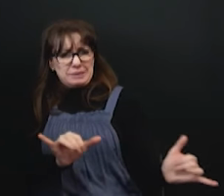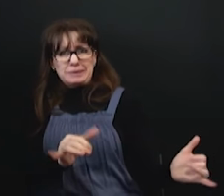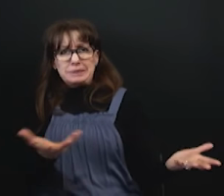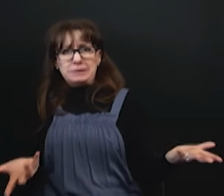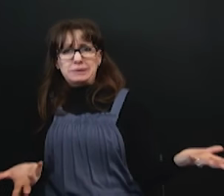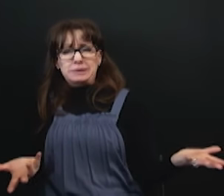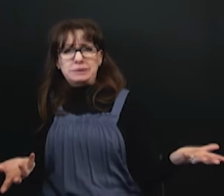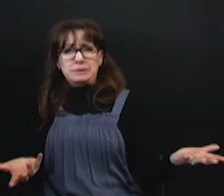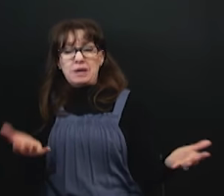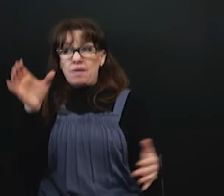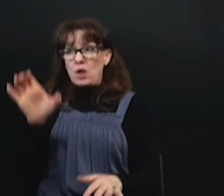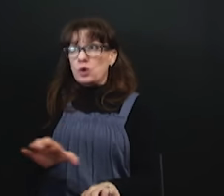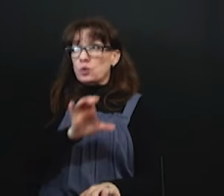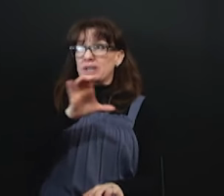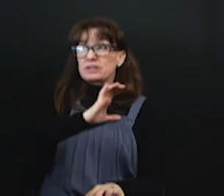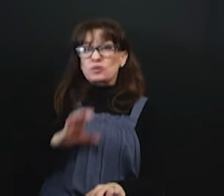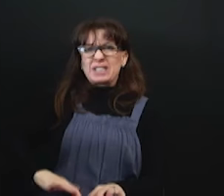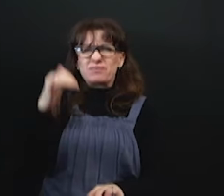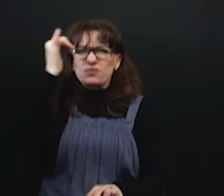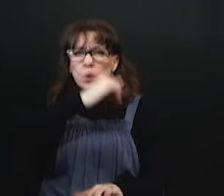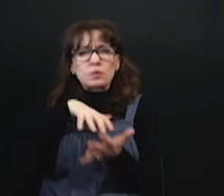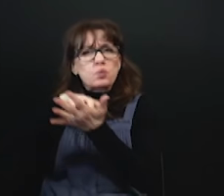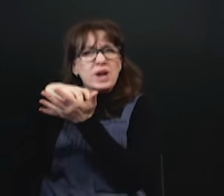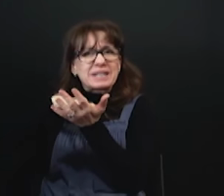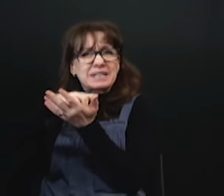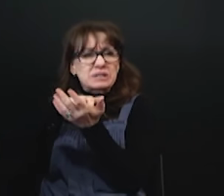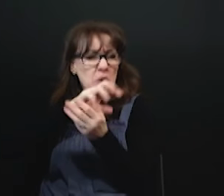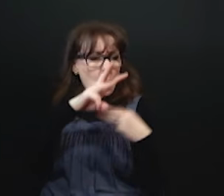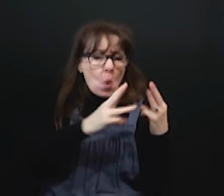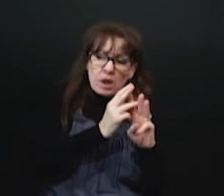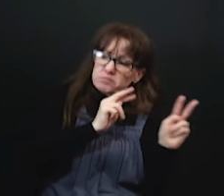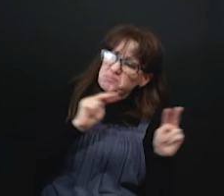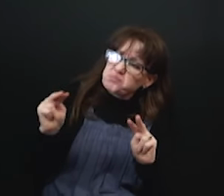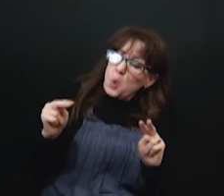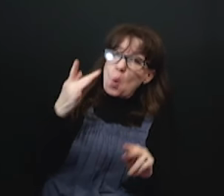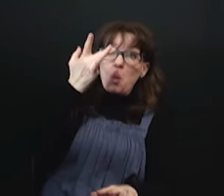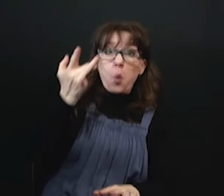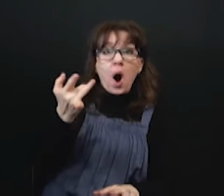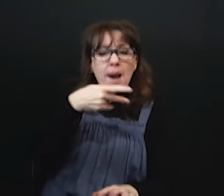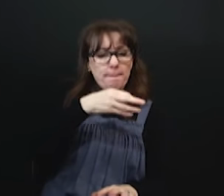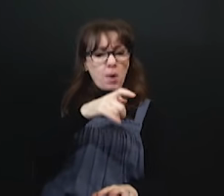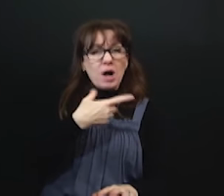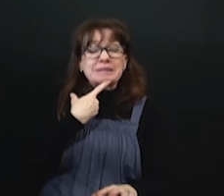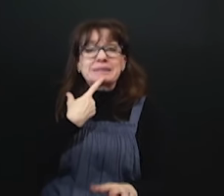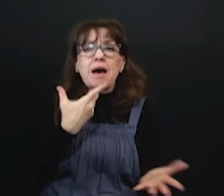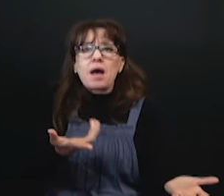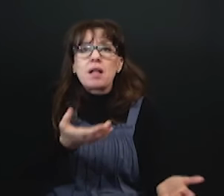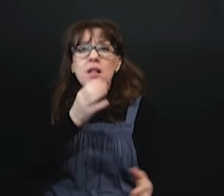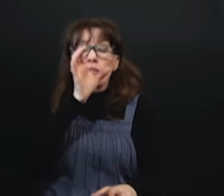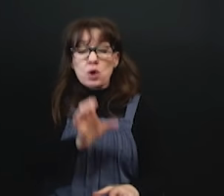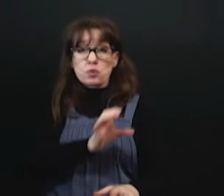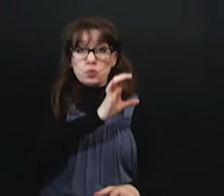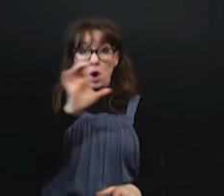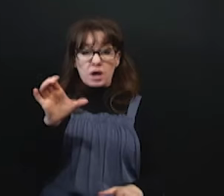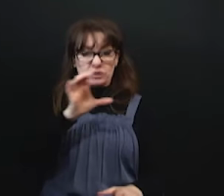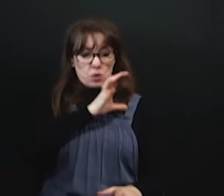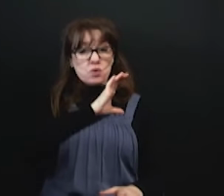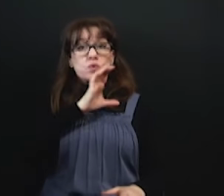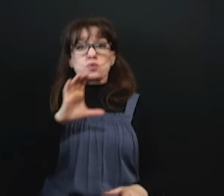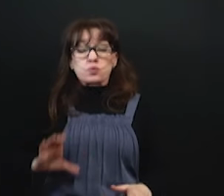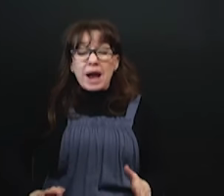If the cross of Christ seems like foolishness and weakness to the world, why in the world would Paul say the cross Christ